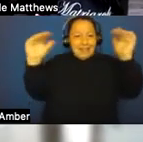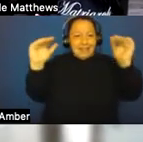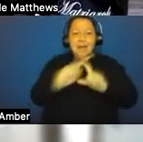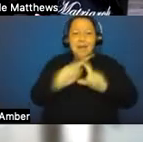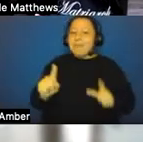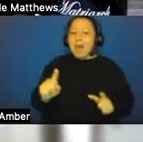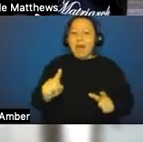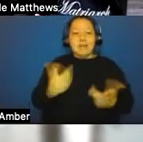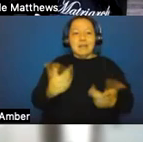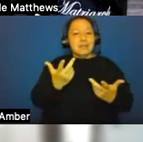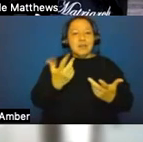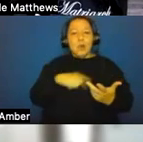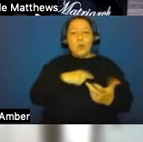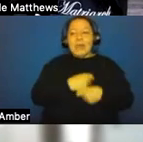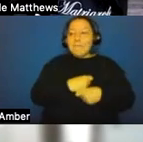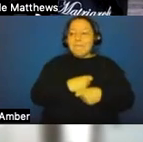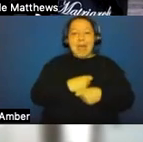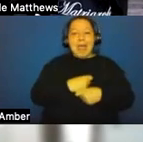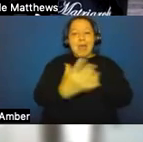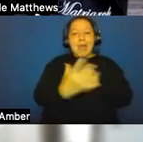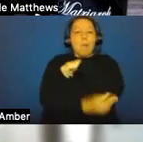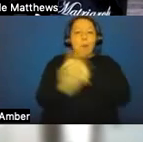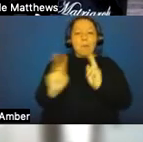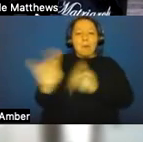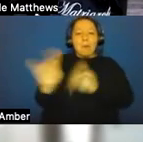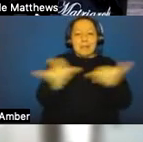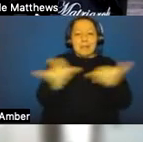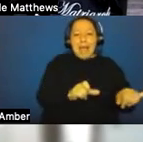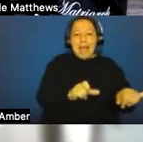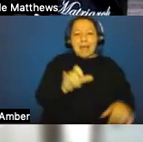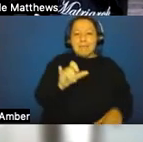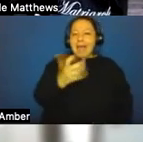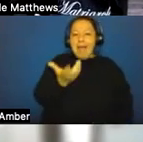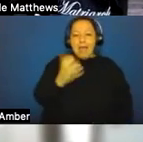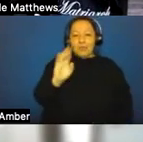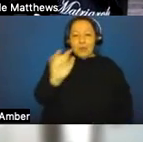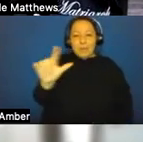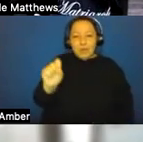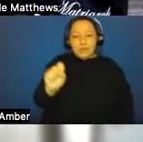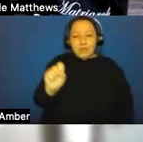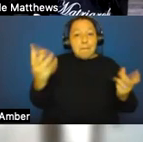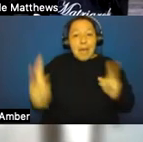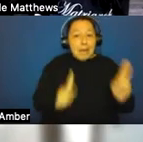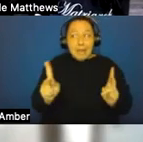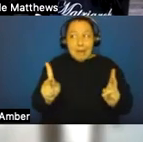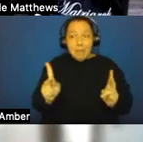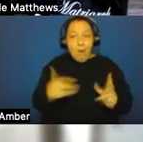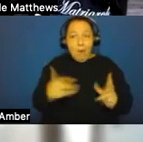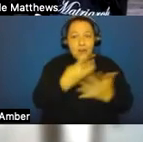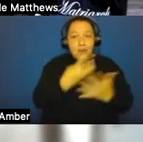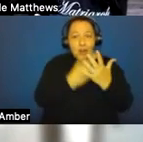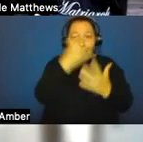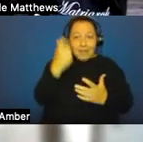poverty. You know, so many people are incarcerated because of poverty crimes. And, you know, so many people